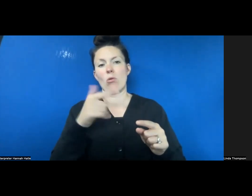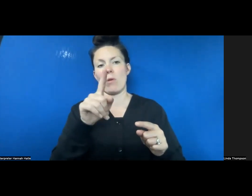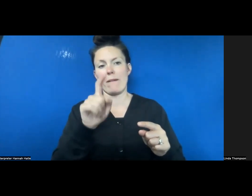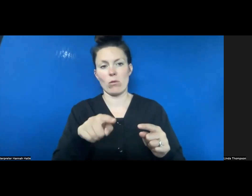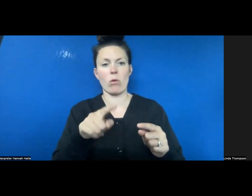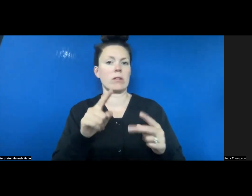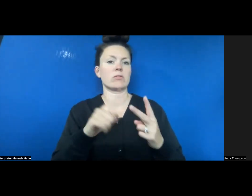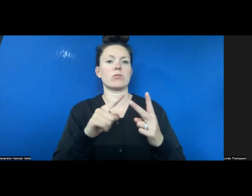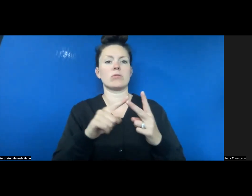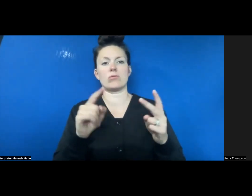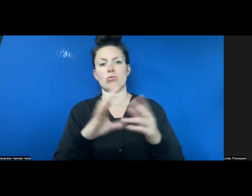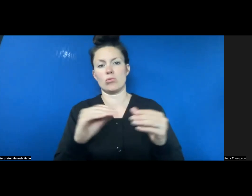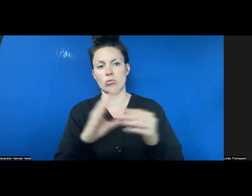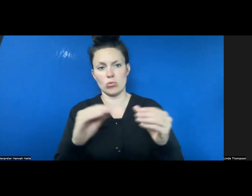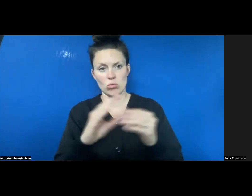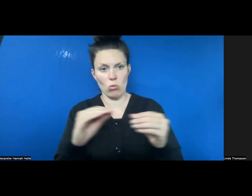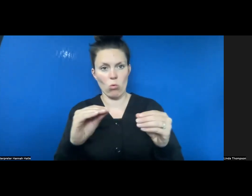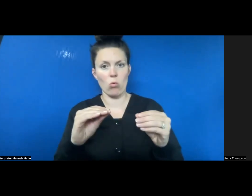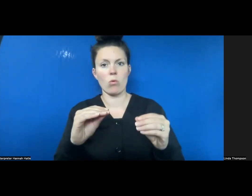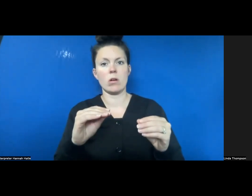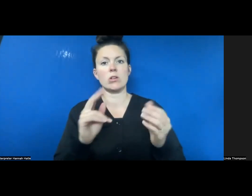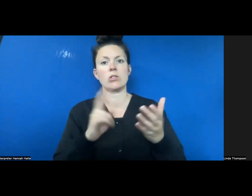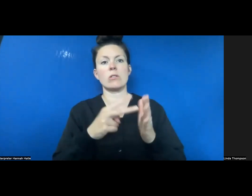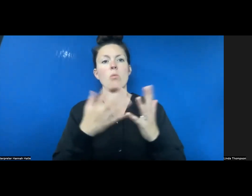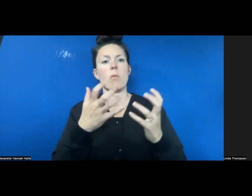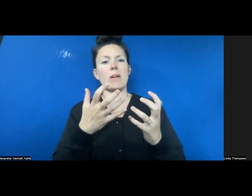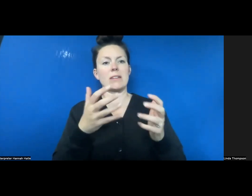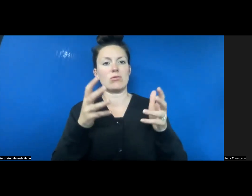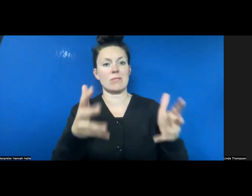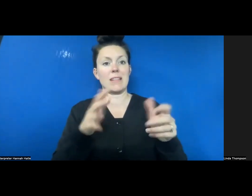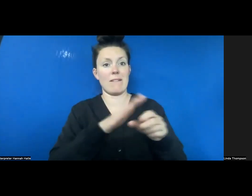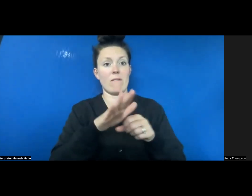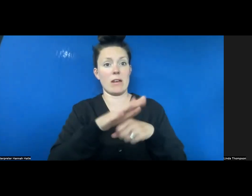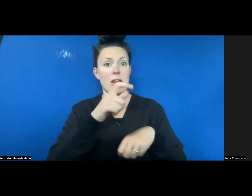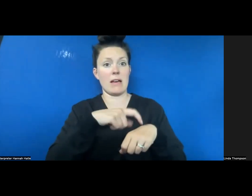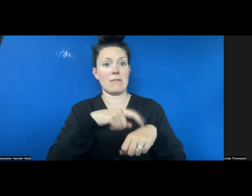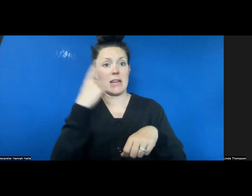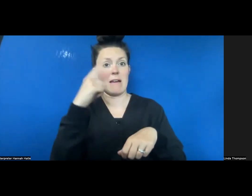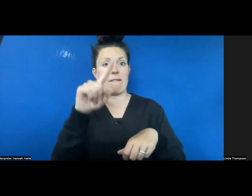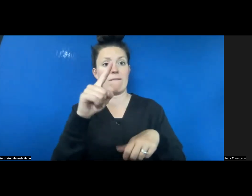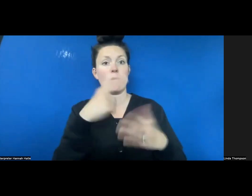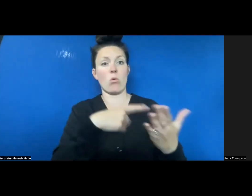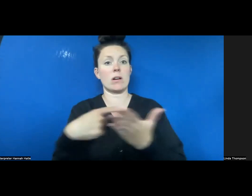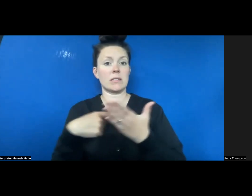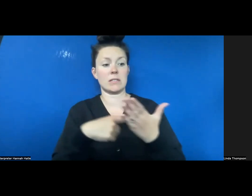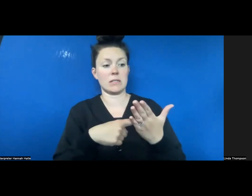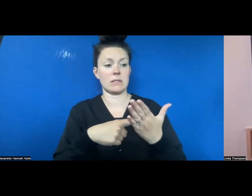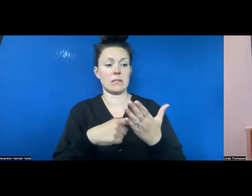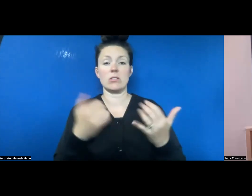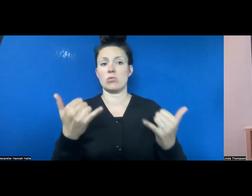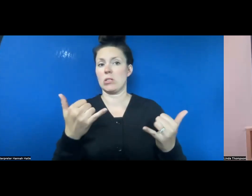stories. So we wanted to leave ample room for discussion. You know, so we finished up a little bit early